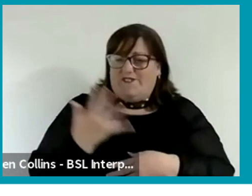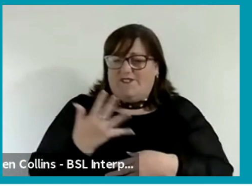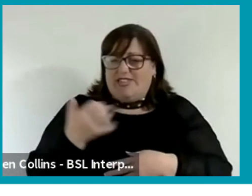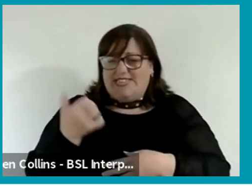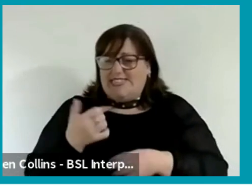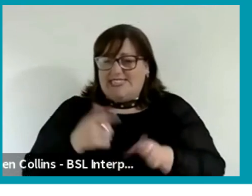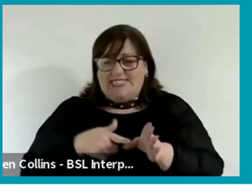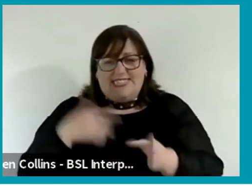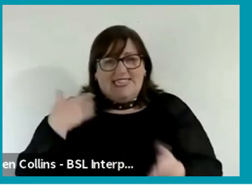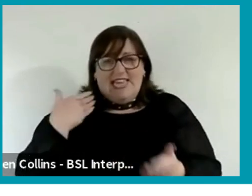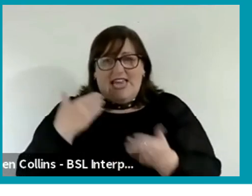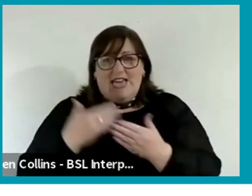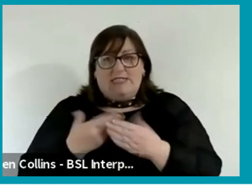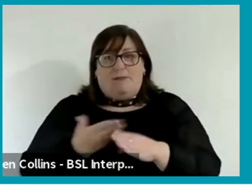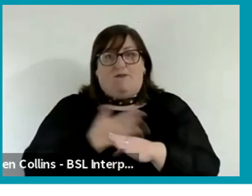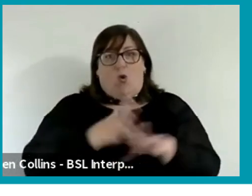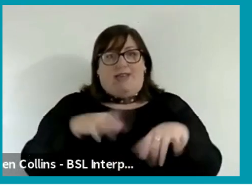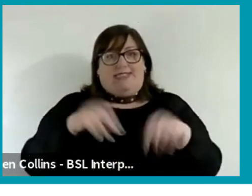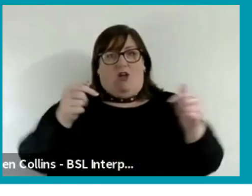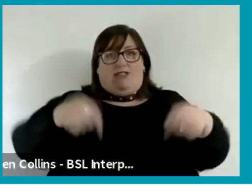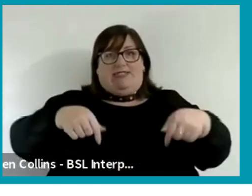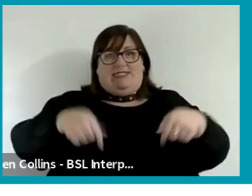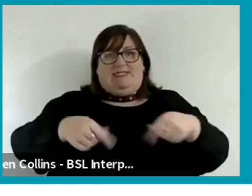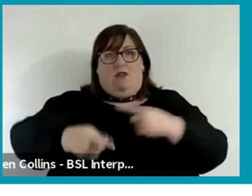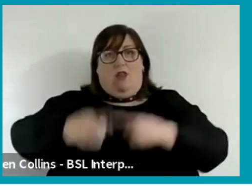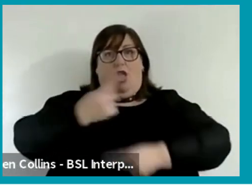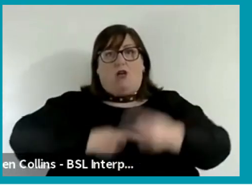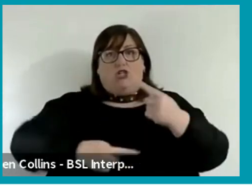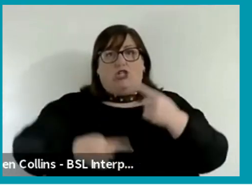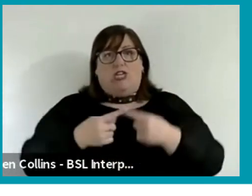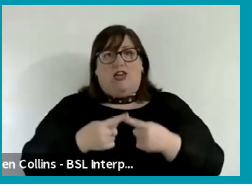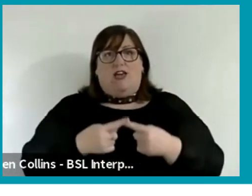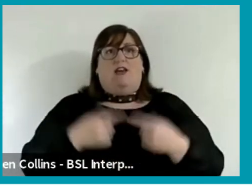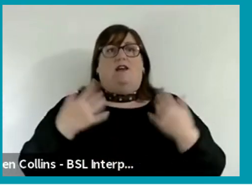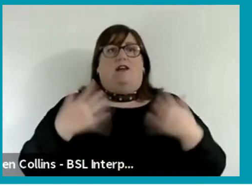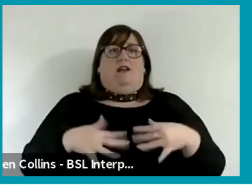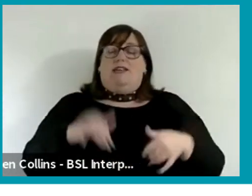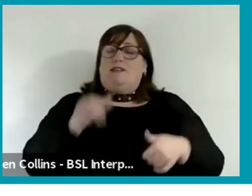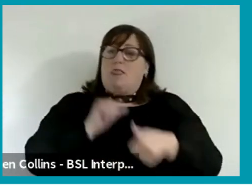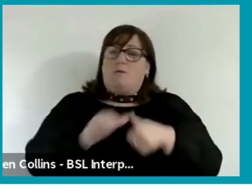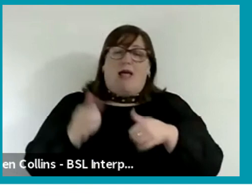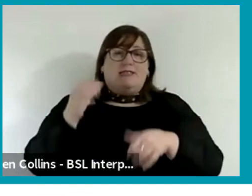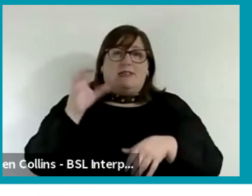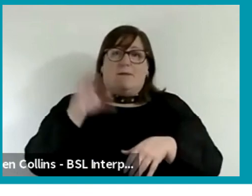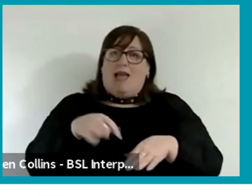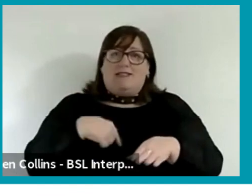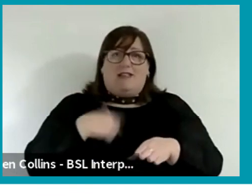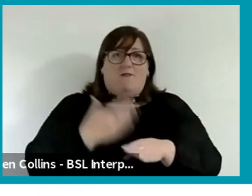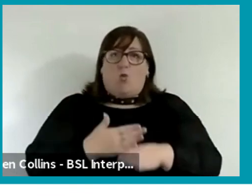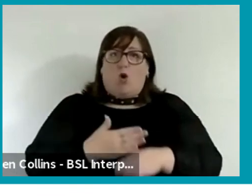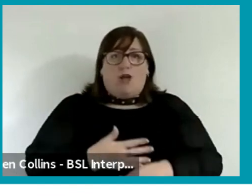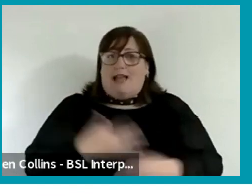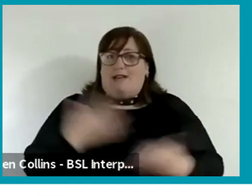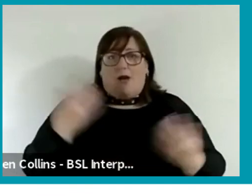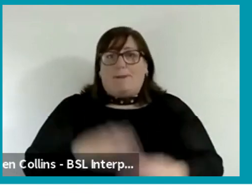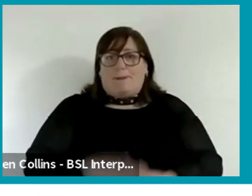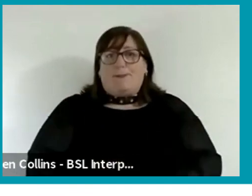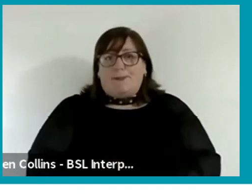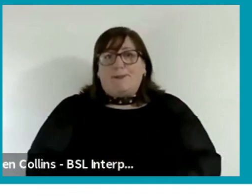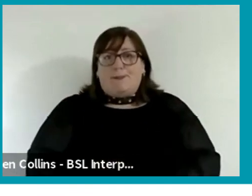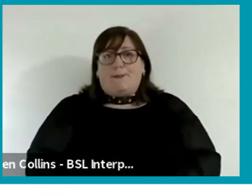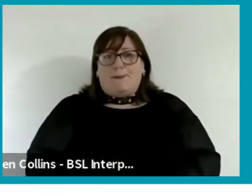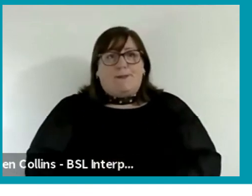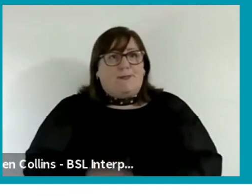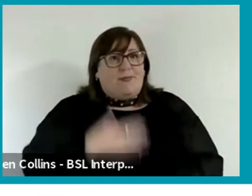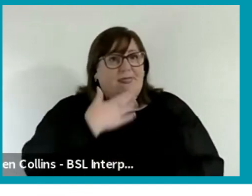OSTC last year, and it's hands down the best place I've ever worked in, really. Thank you. So hit that